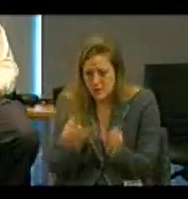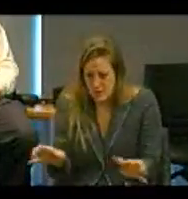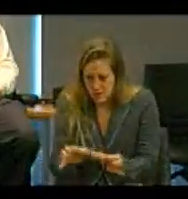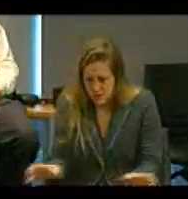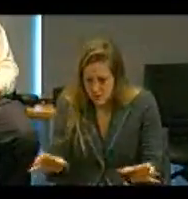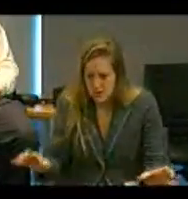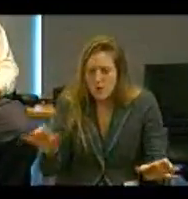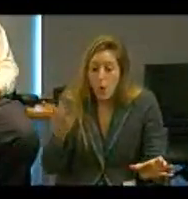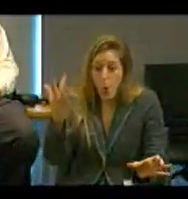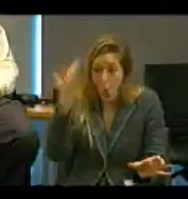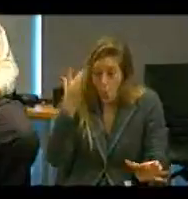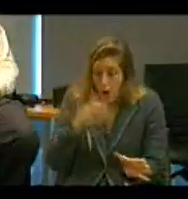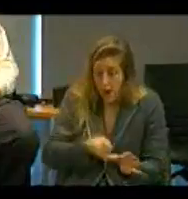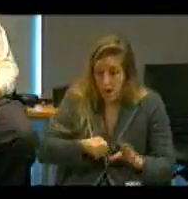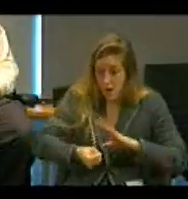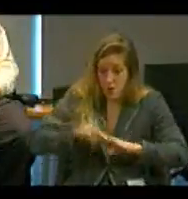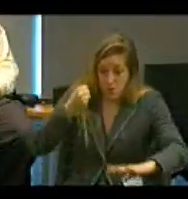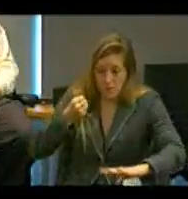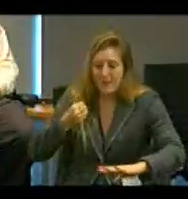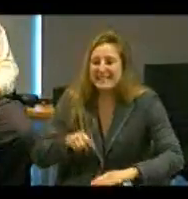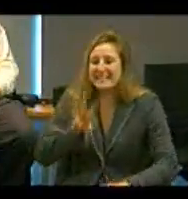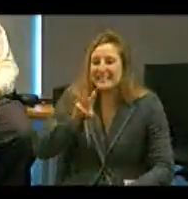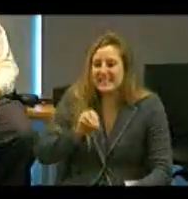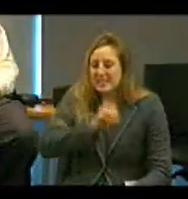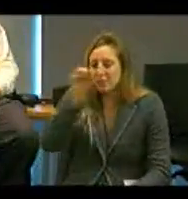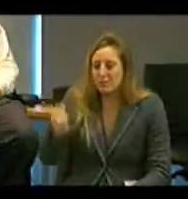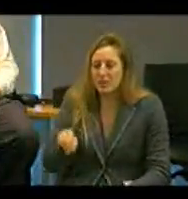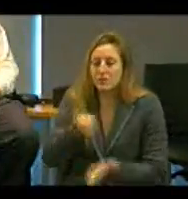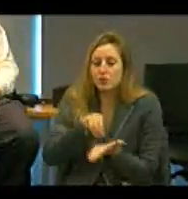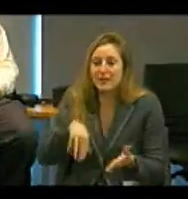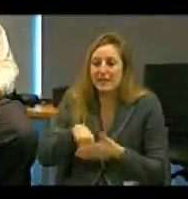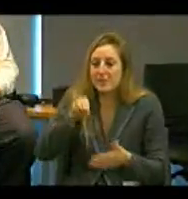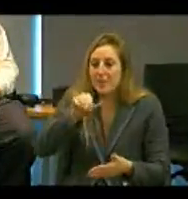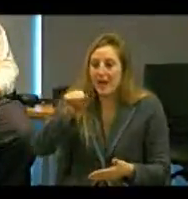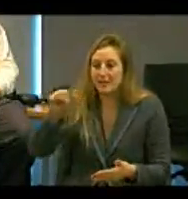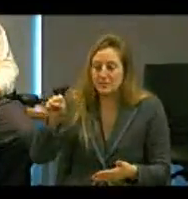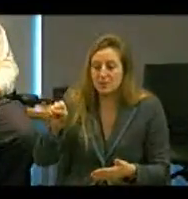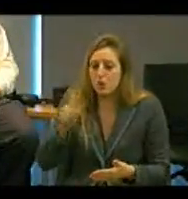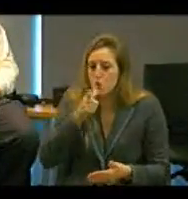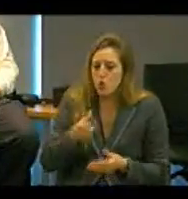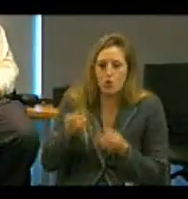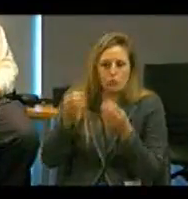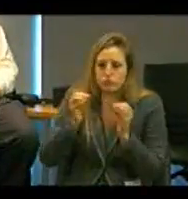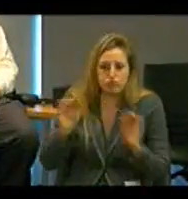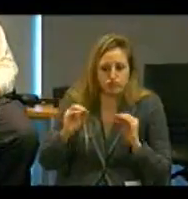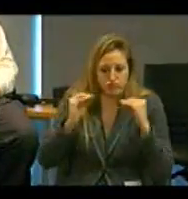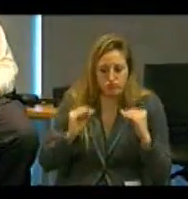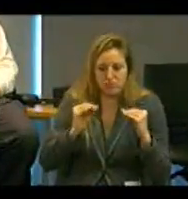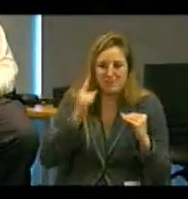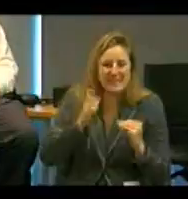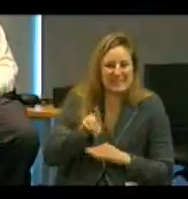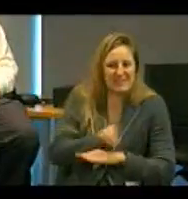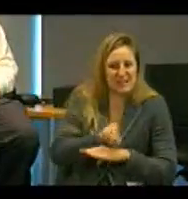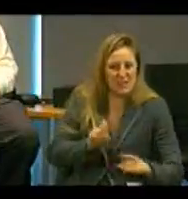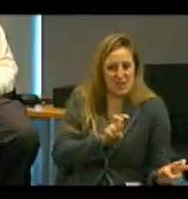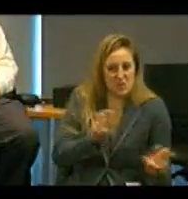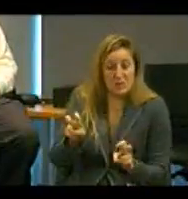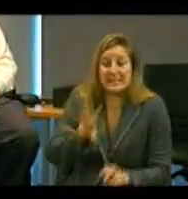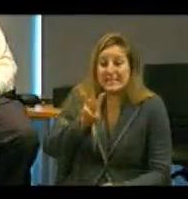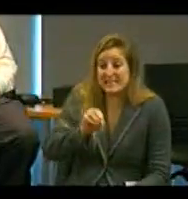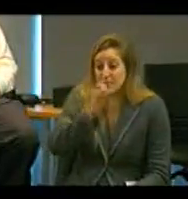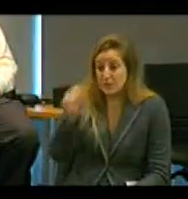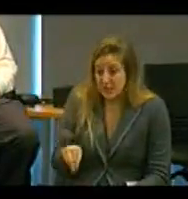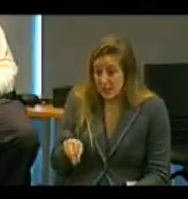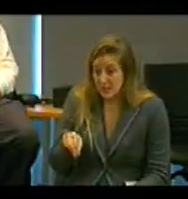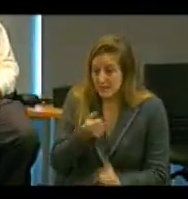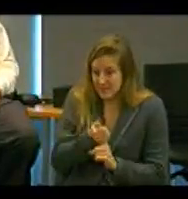removed, 60% of the students with disabilities in Massachusetts who lost instruction because of discipline, 60% were